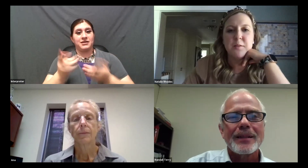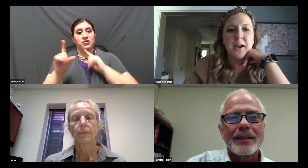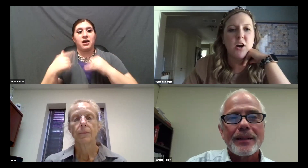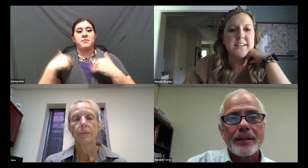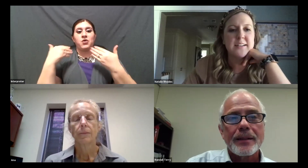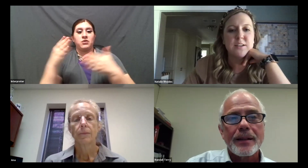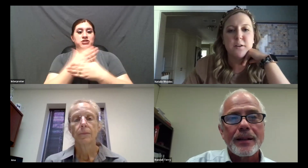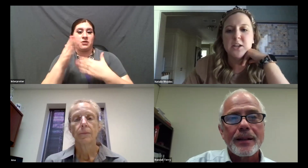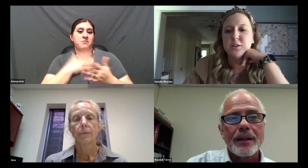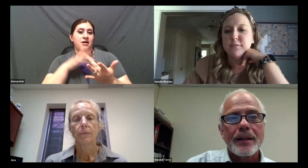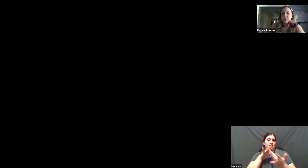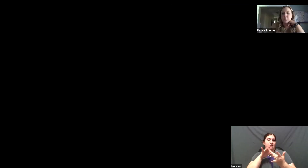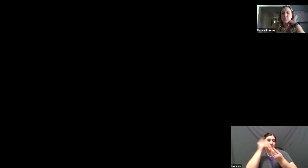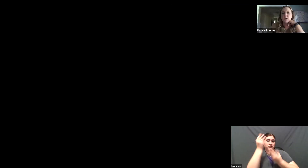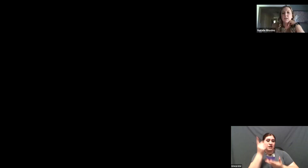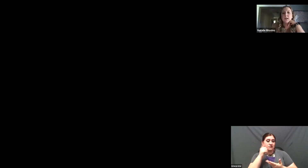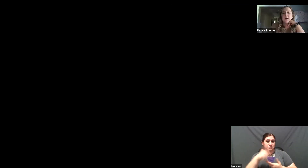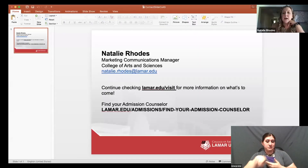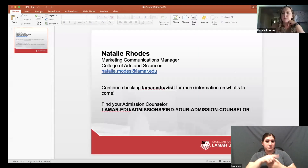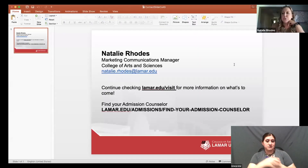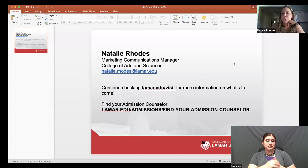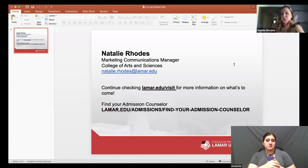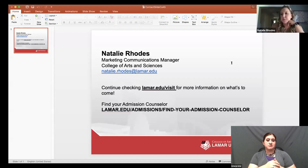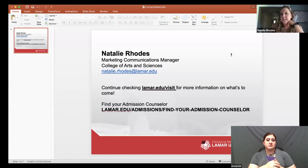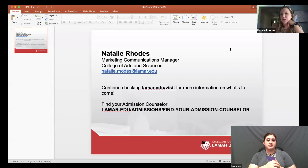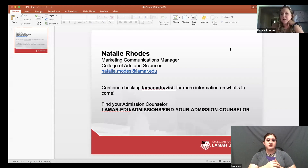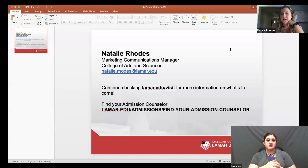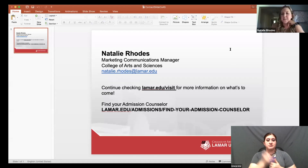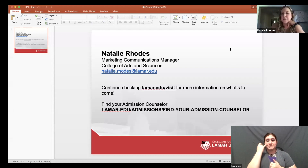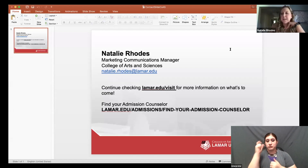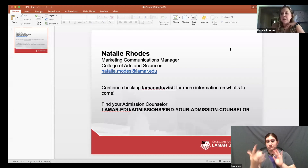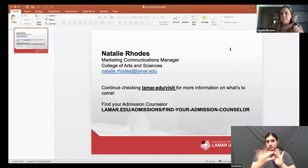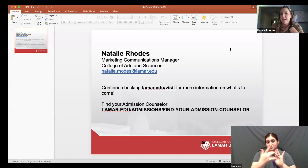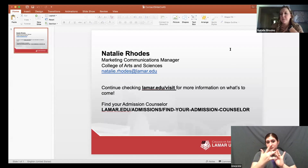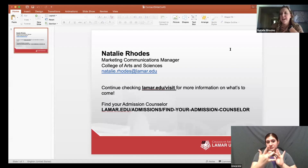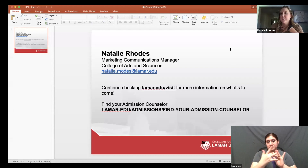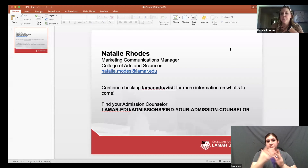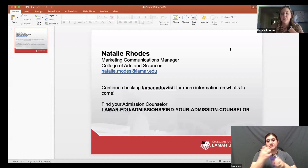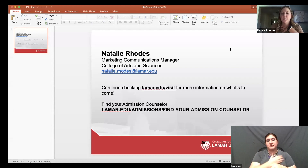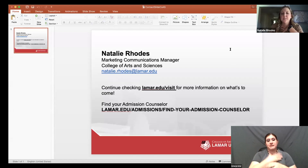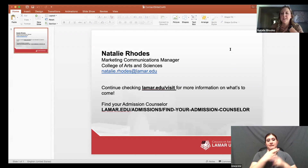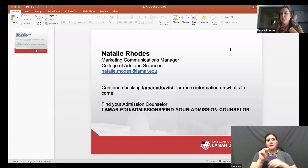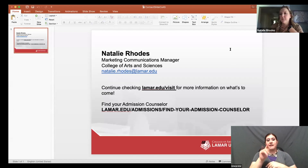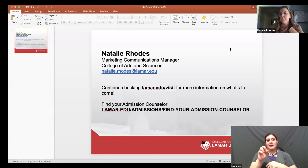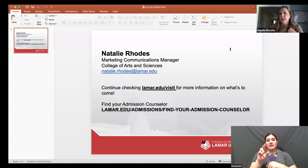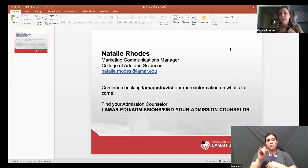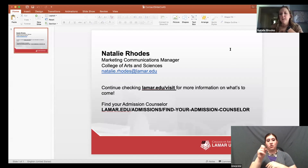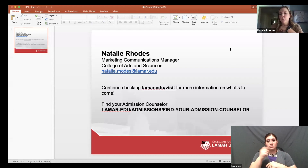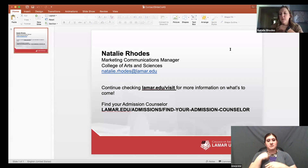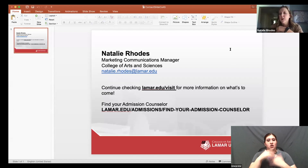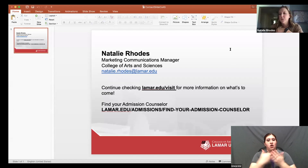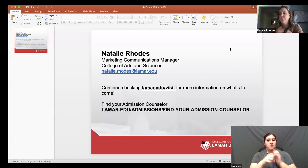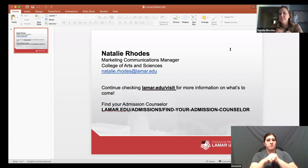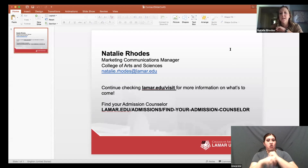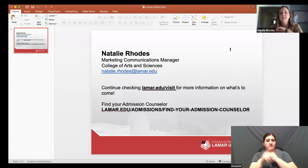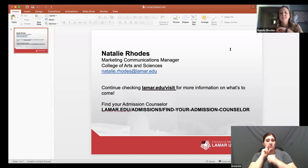and share my contact information for you all. Should you need to contact me, again, my name was Natalie Rhodes. I do all of the marketing for